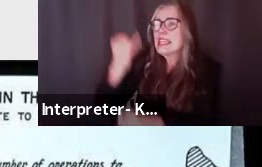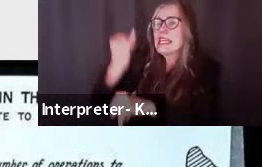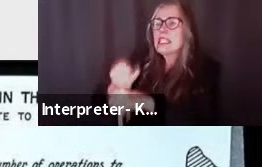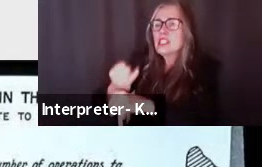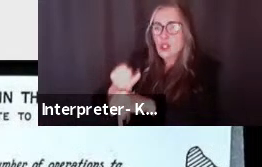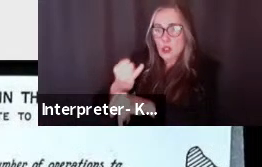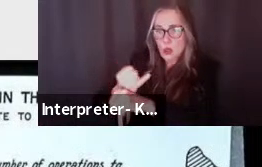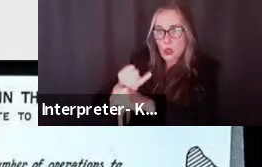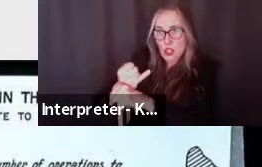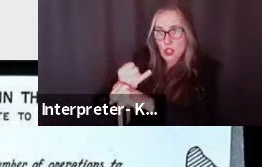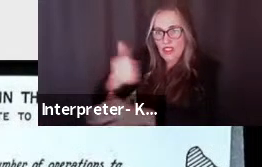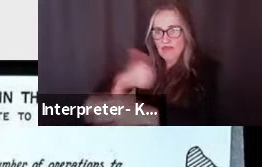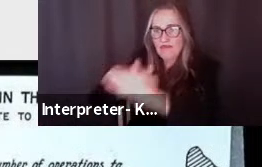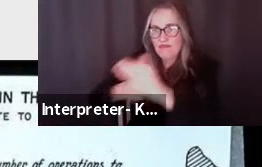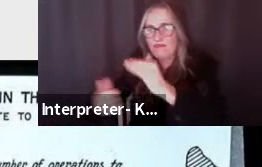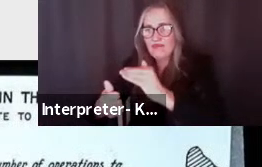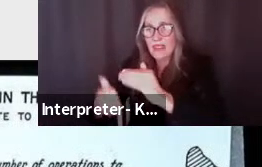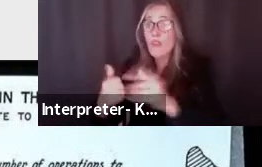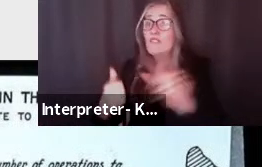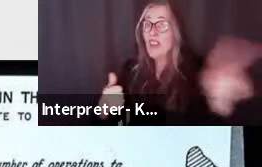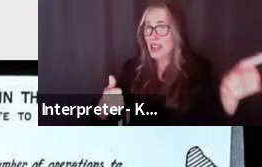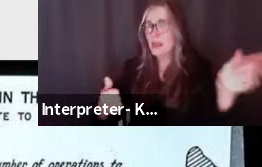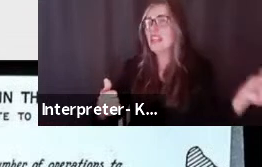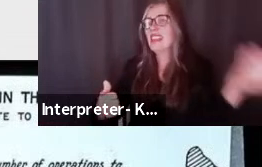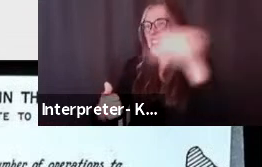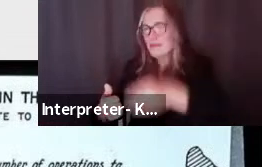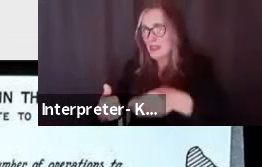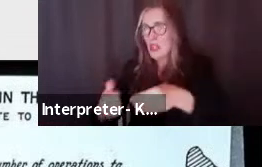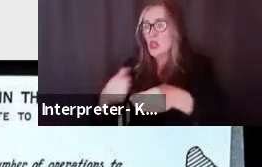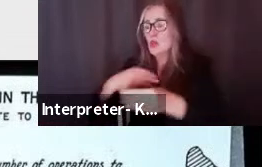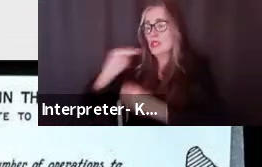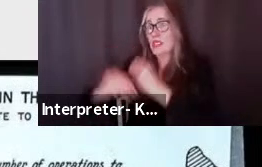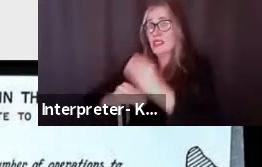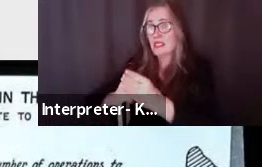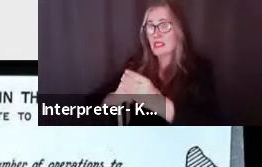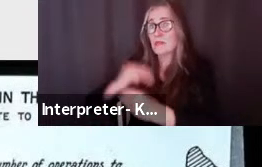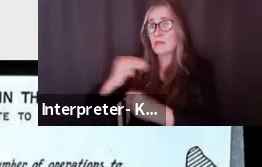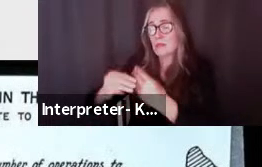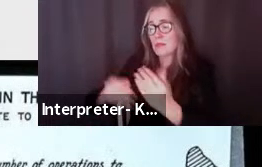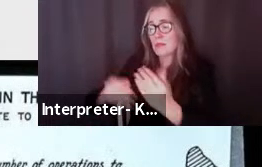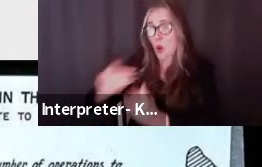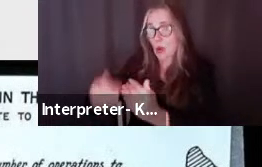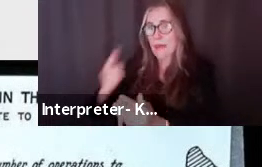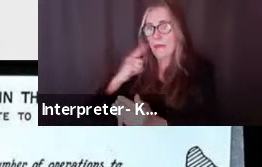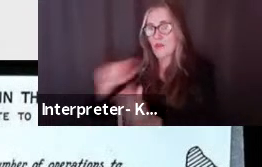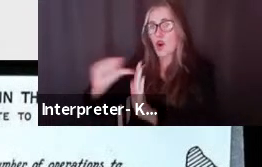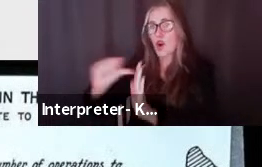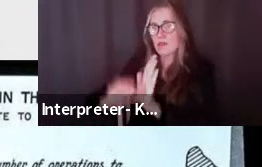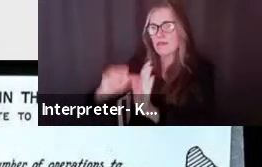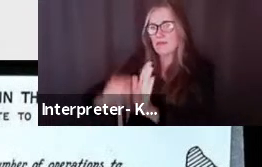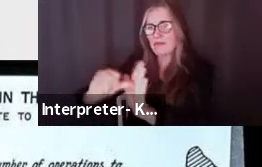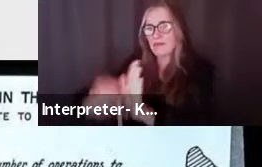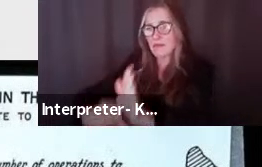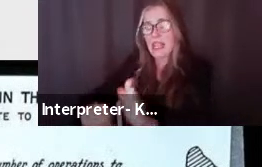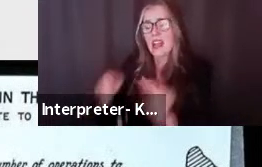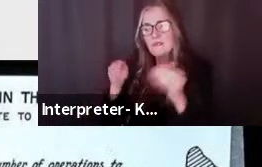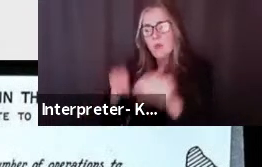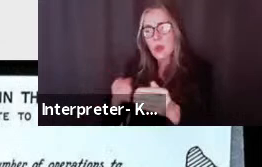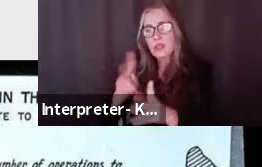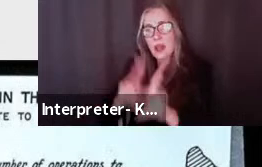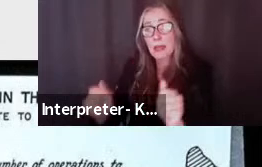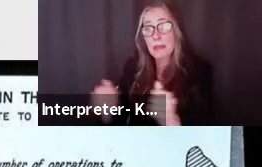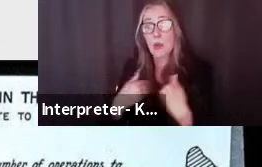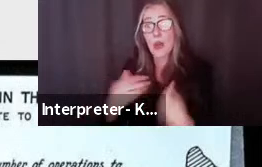historians sterilization practices and policies largely targeted people with disabilities